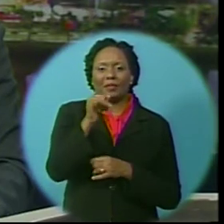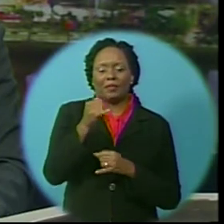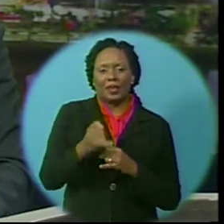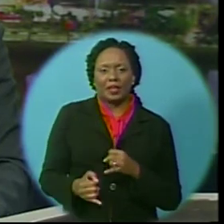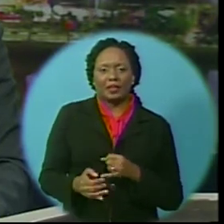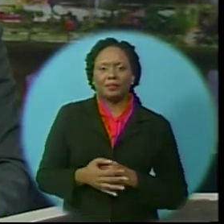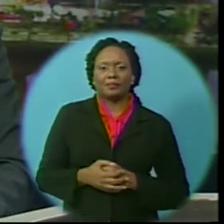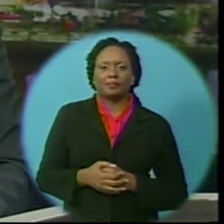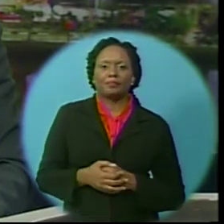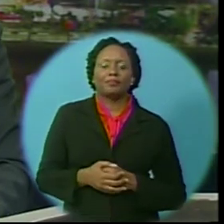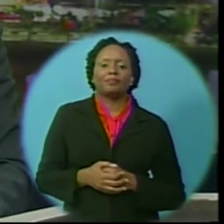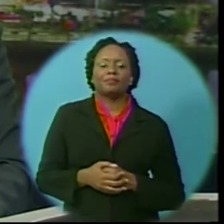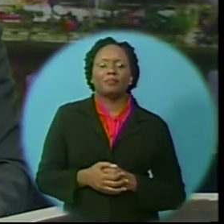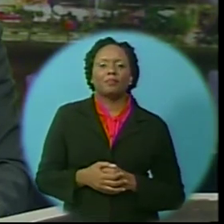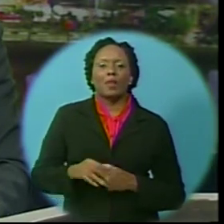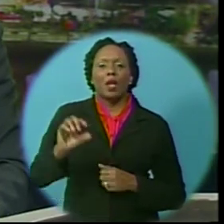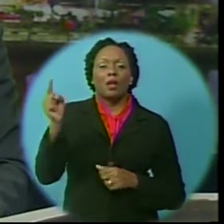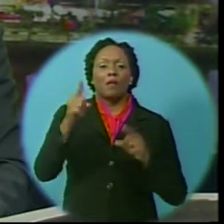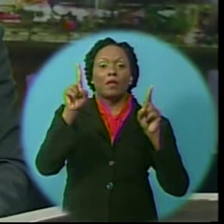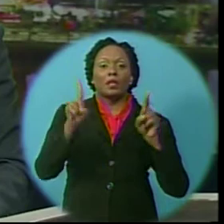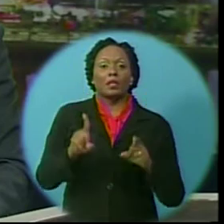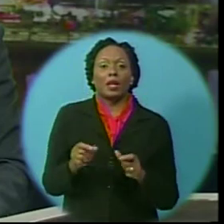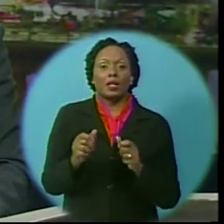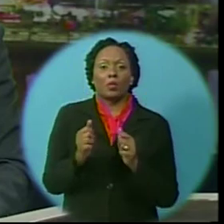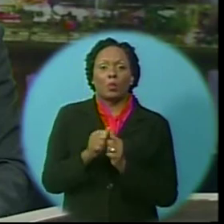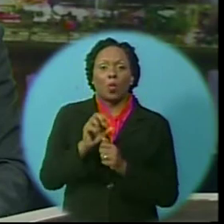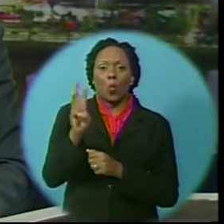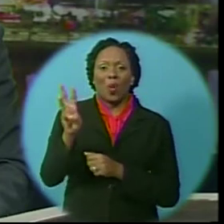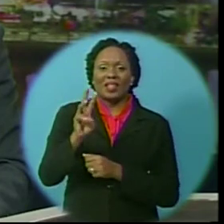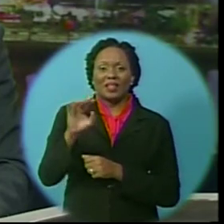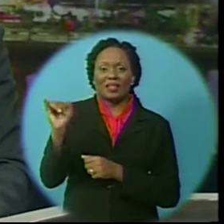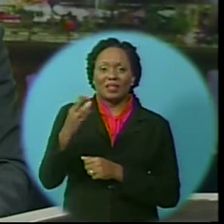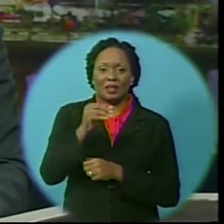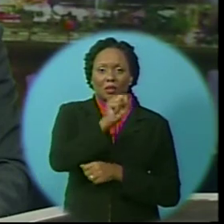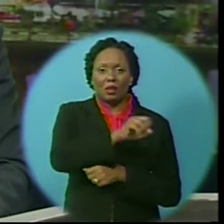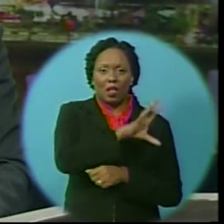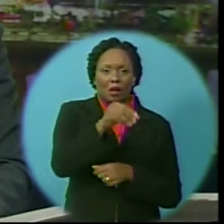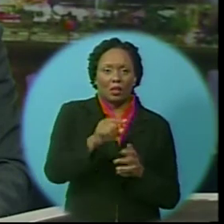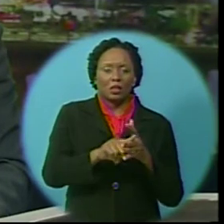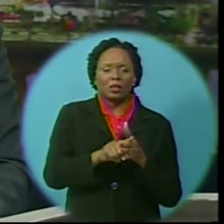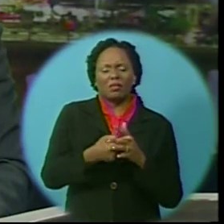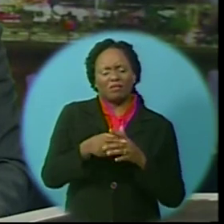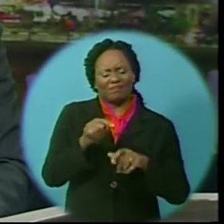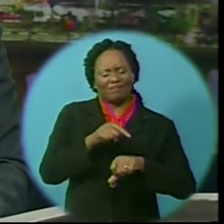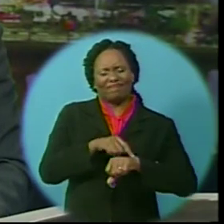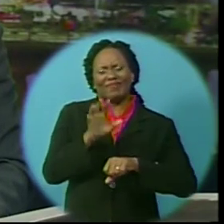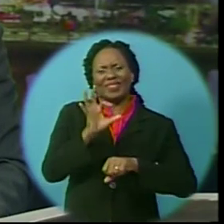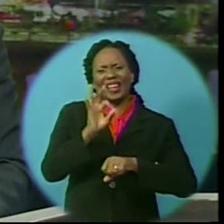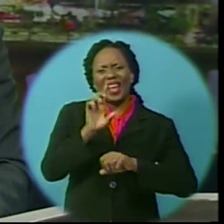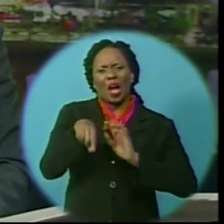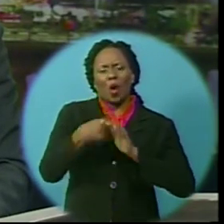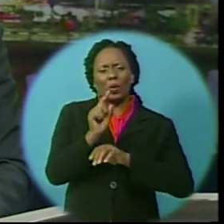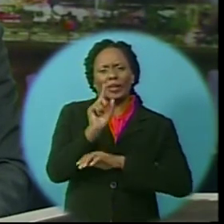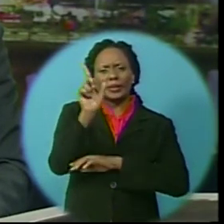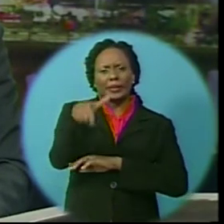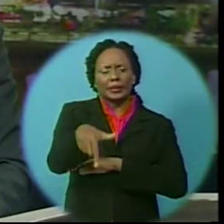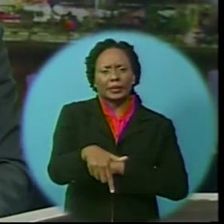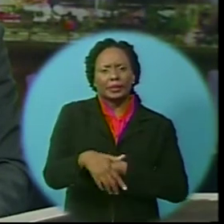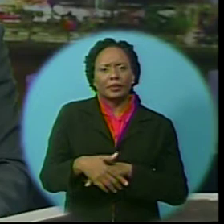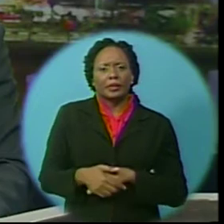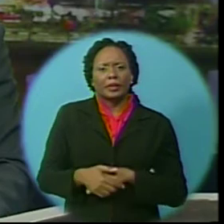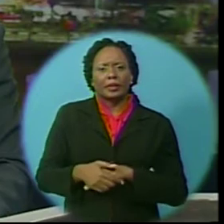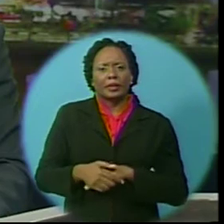test between the West Indies and South Africa starts in about 9 hours' time. And skipper Danish Ramden says the Centurion pitch looks